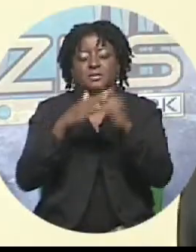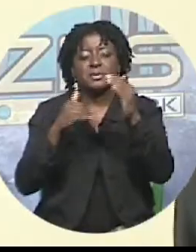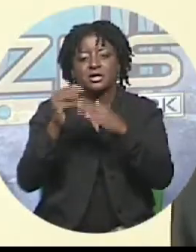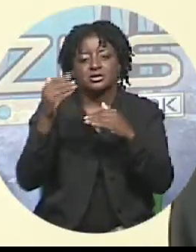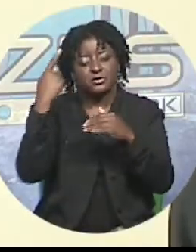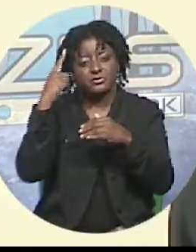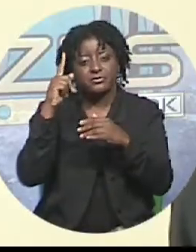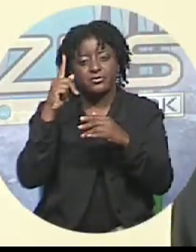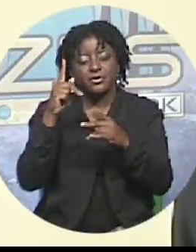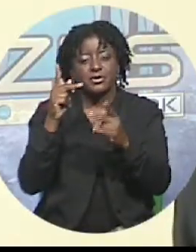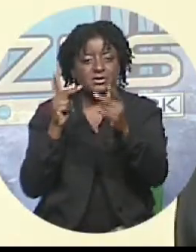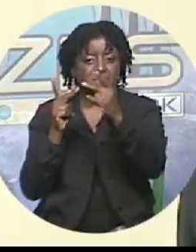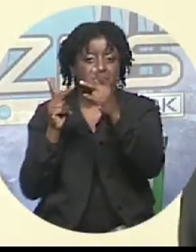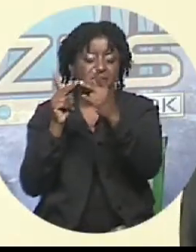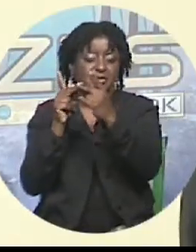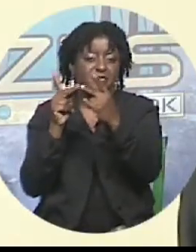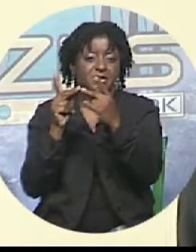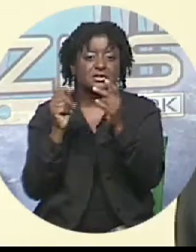building,